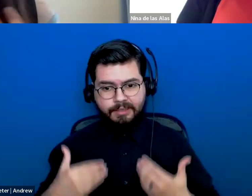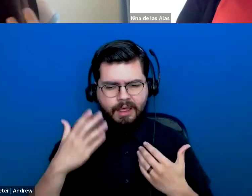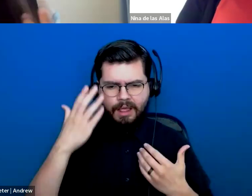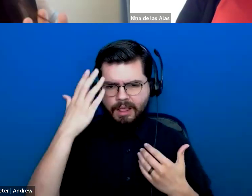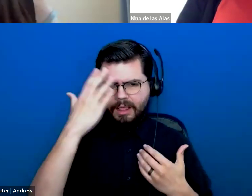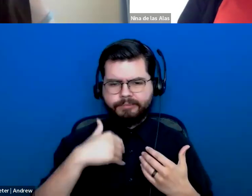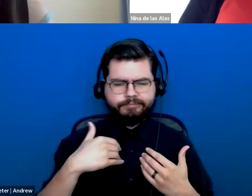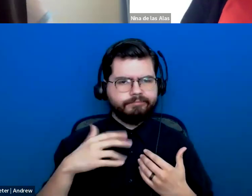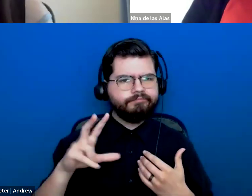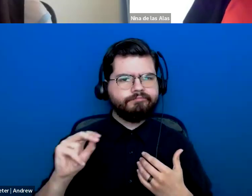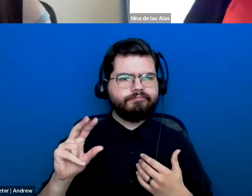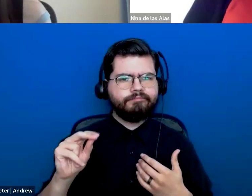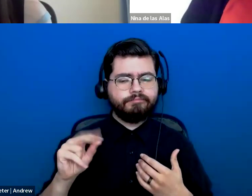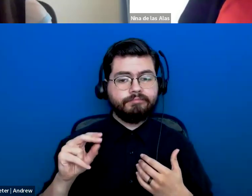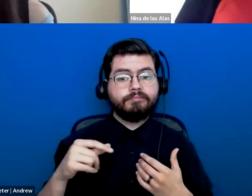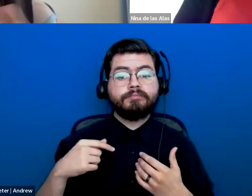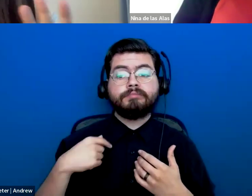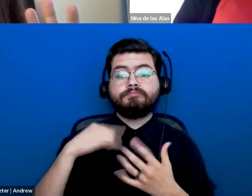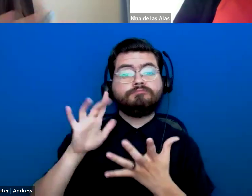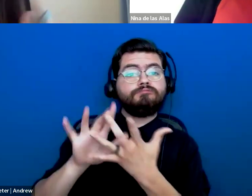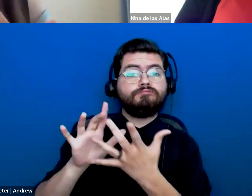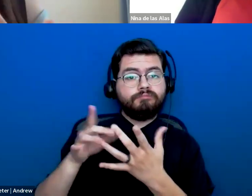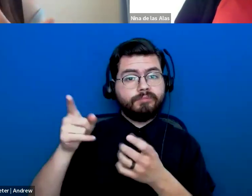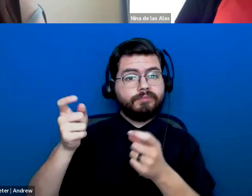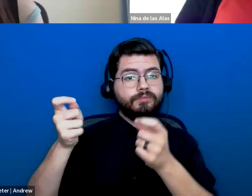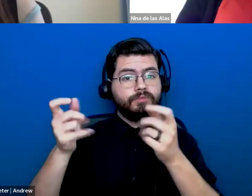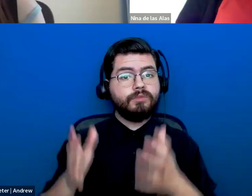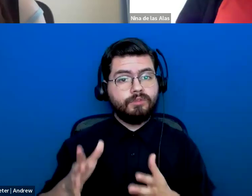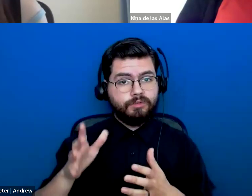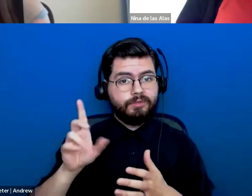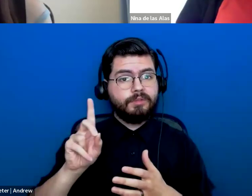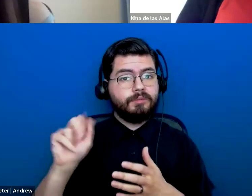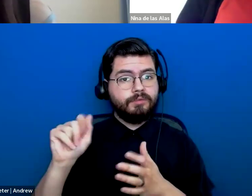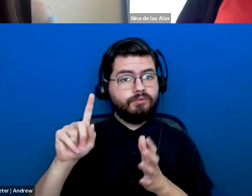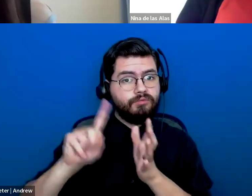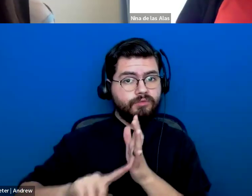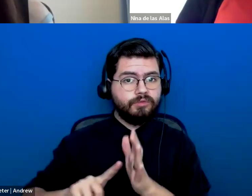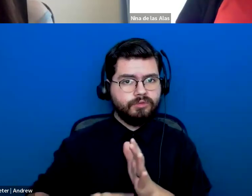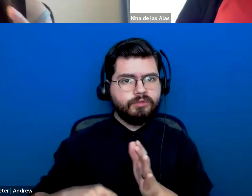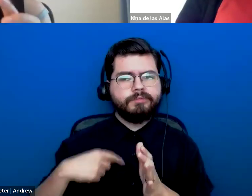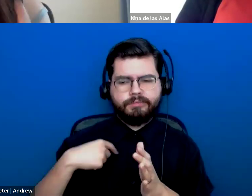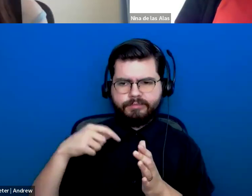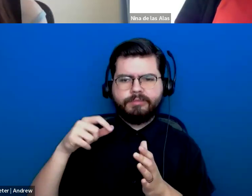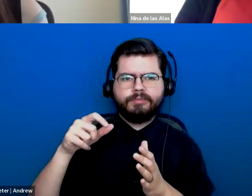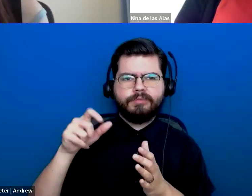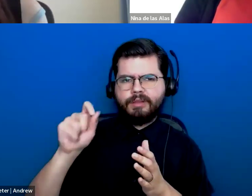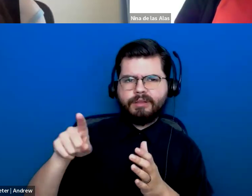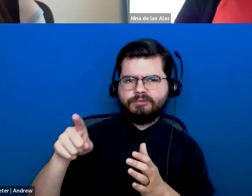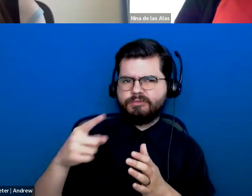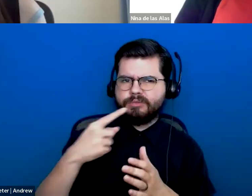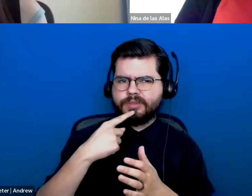with the director of our Disability Resource Center, she shared with me that what they usually do is to change